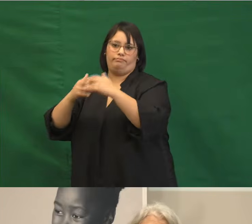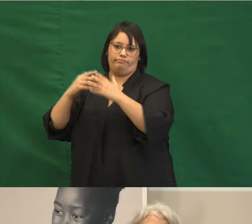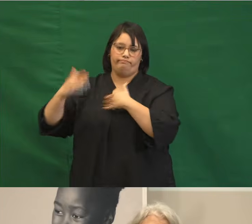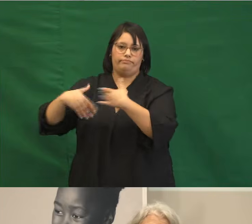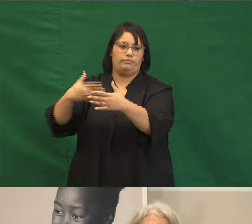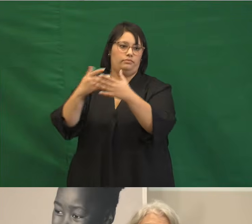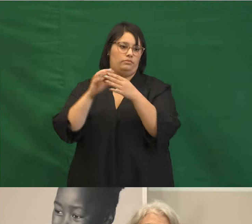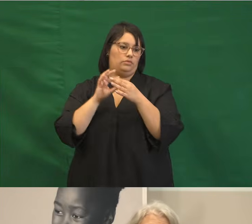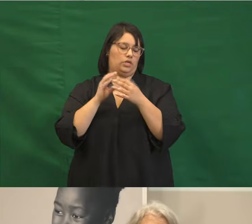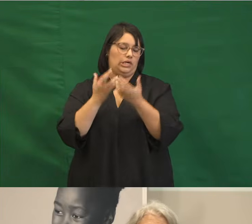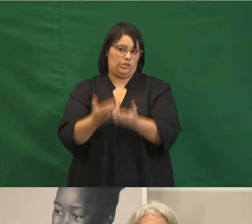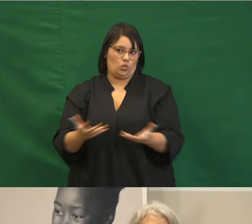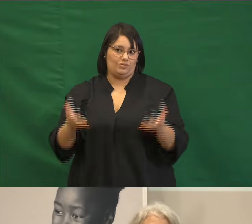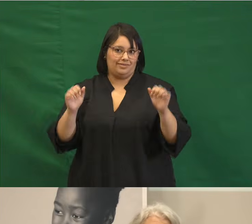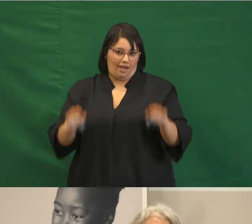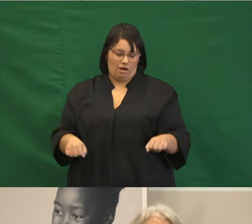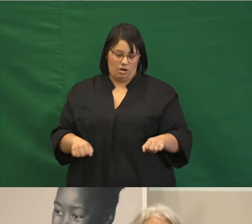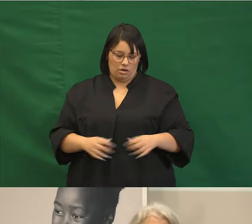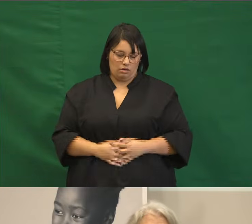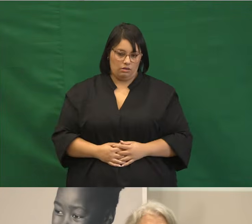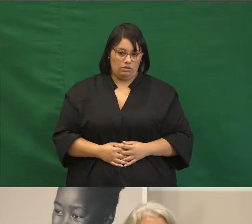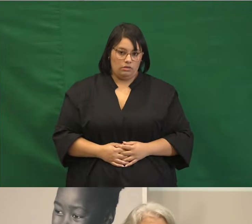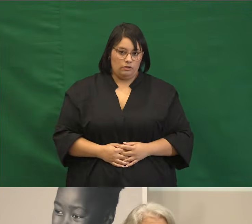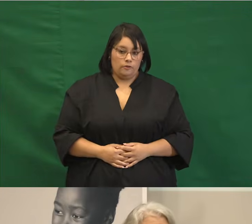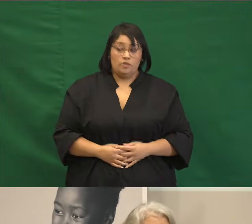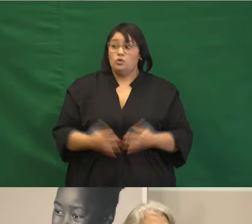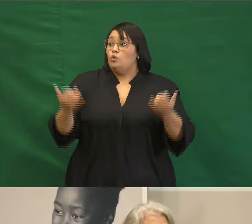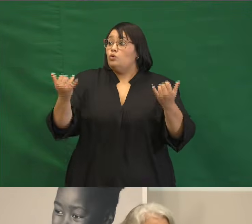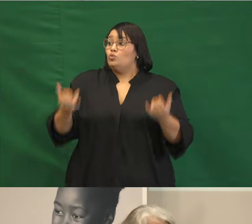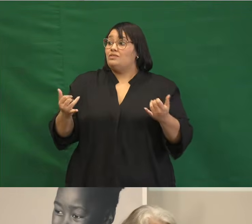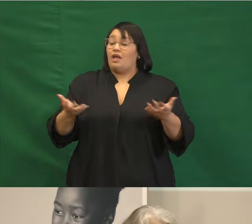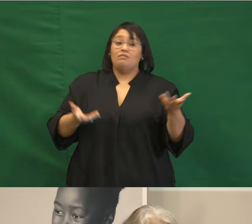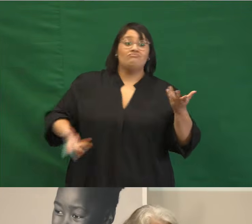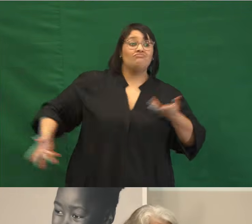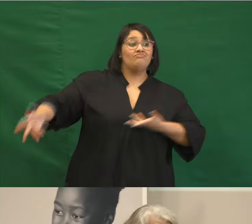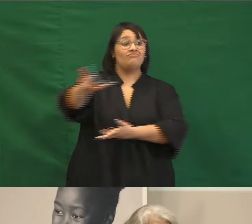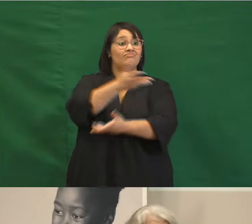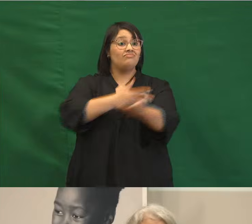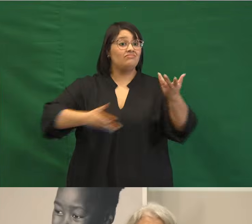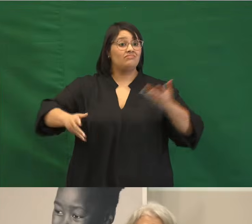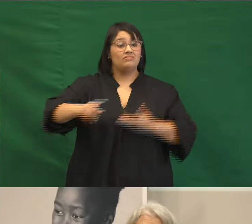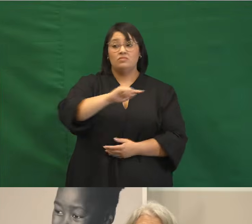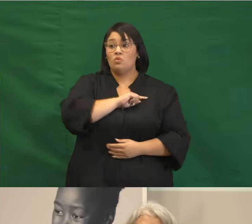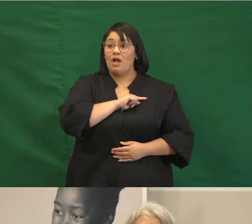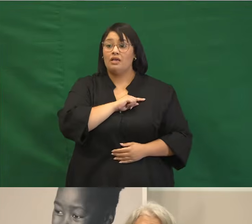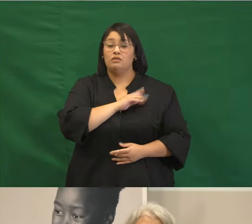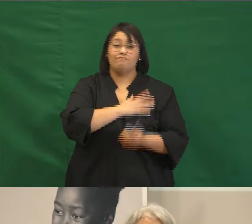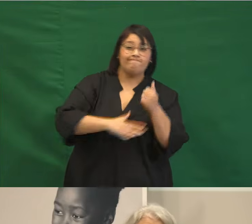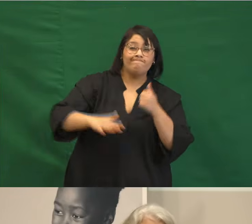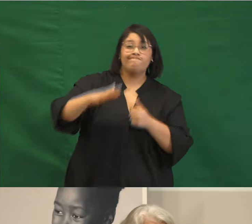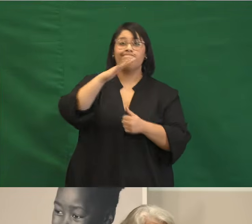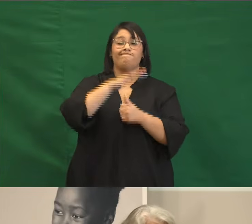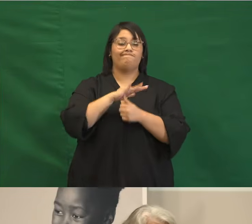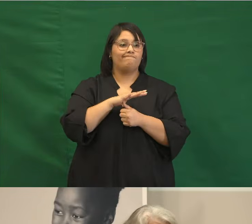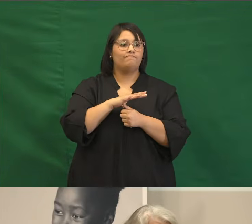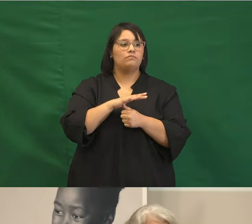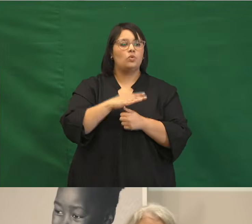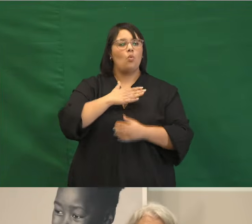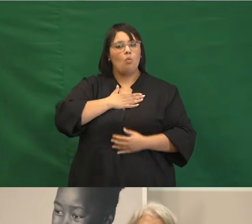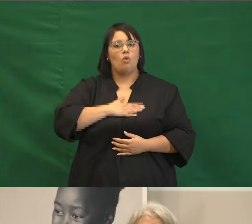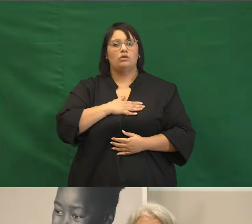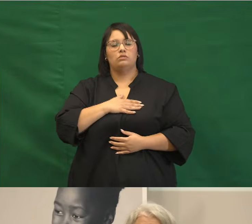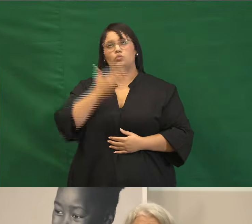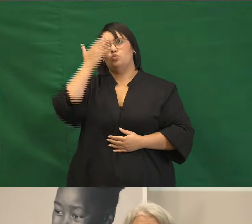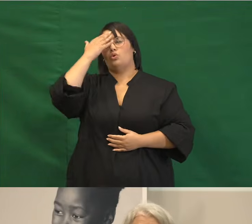main part of this particular discussion today and engagement is around the project outcomes